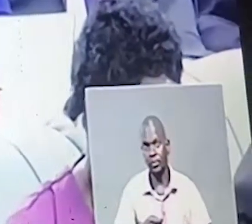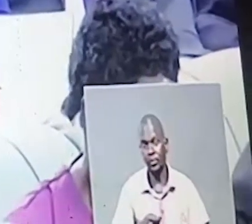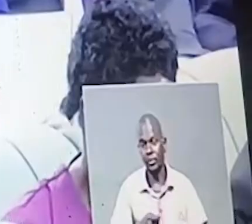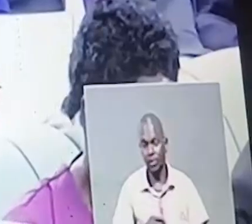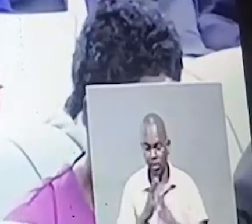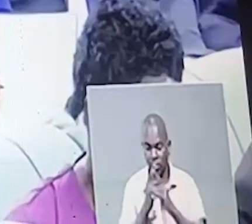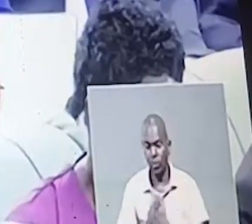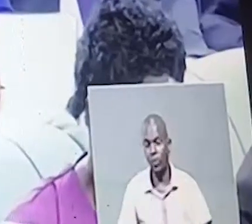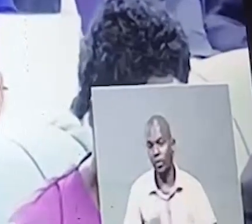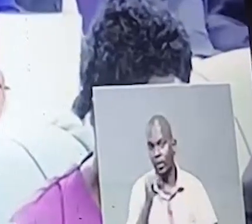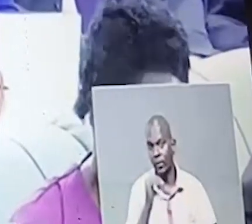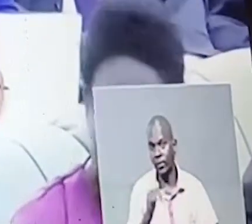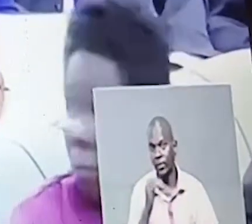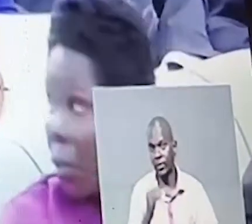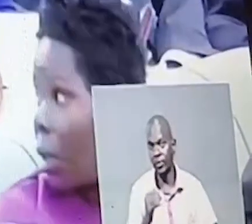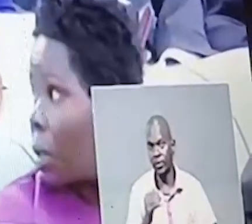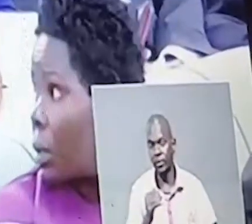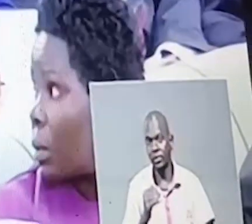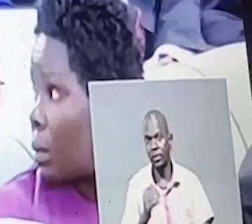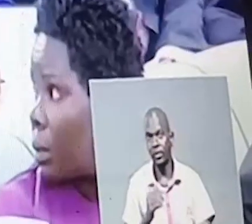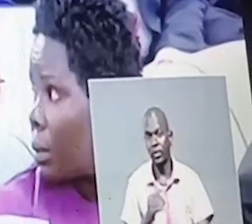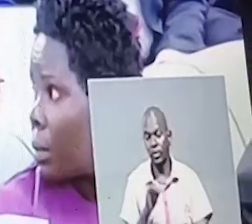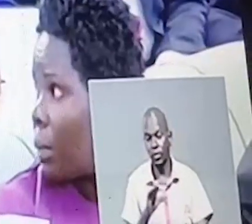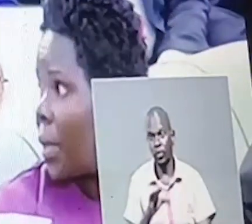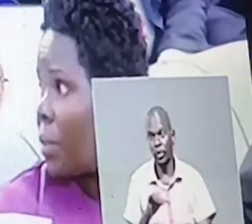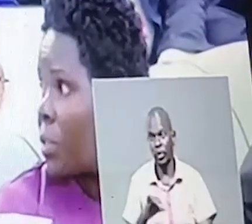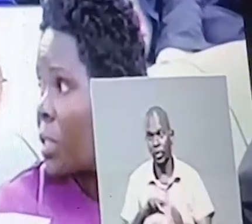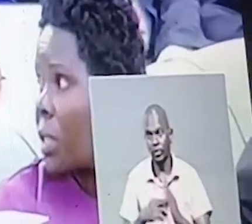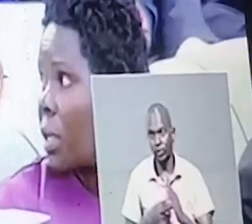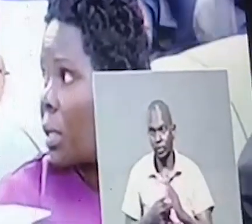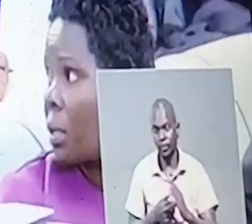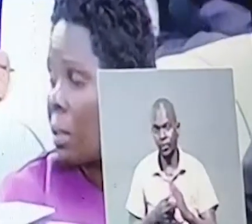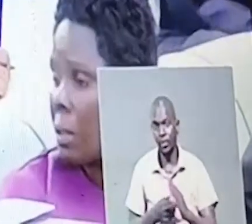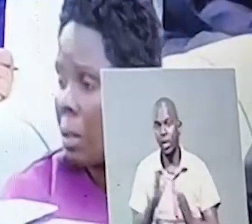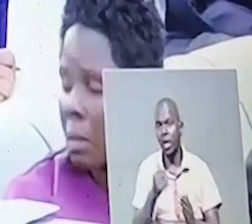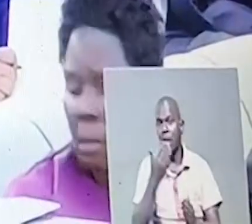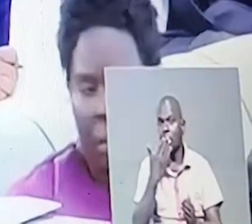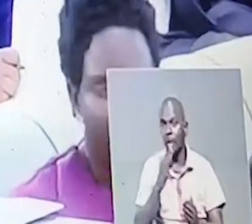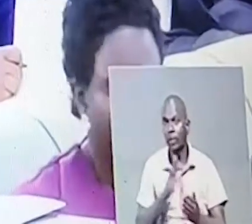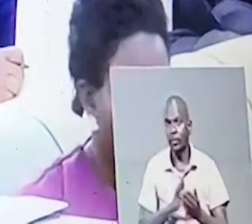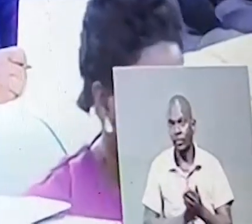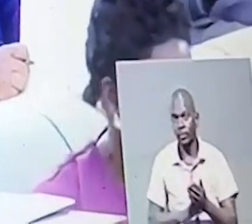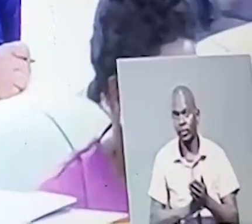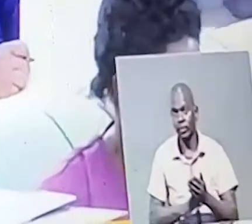Right Honourable Speaker, your ruling, I believe, was on